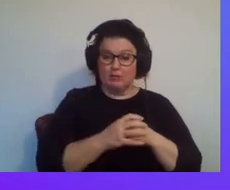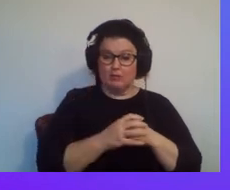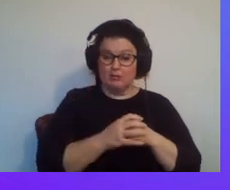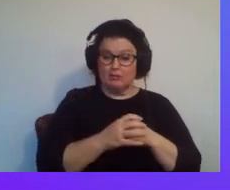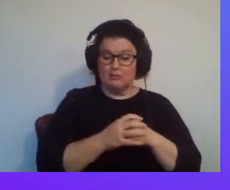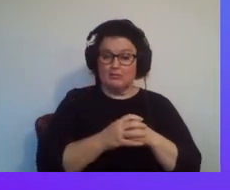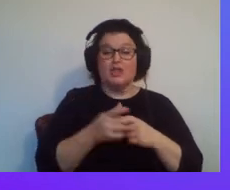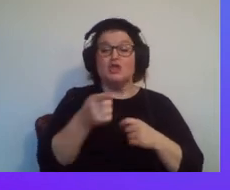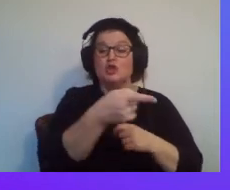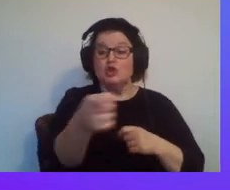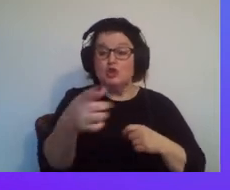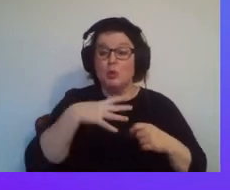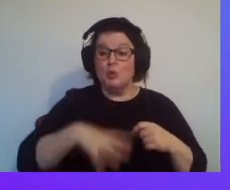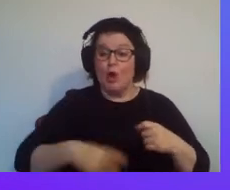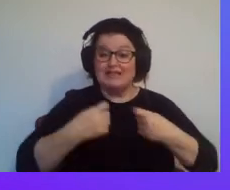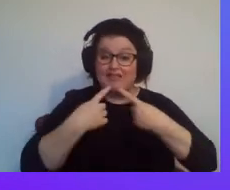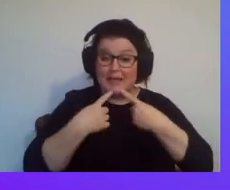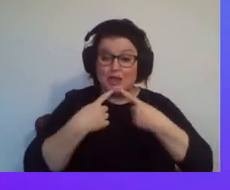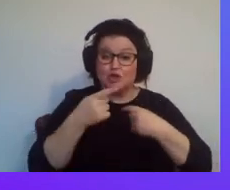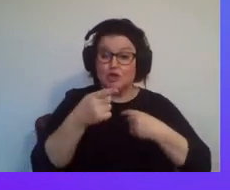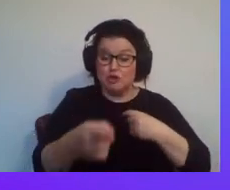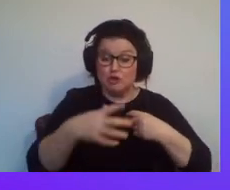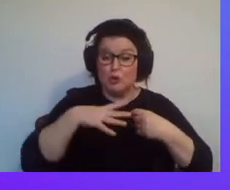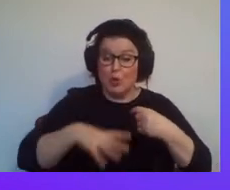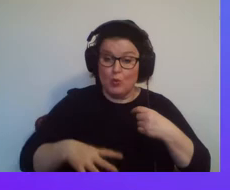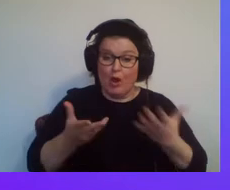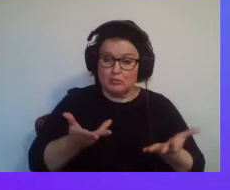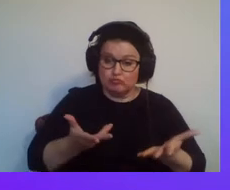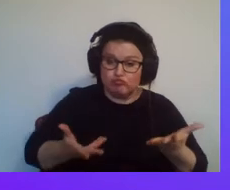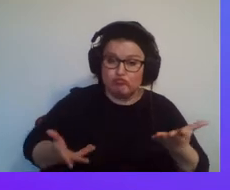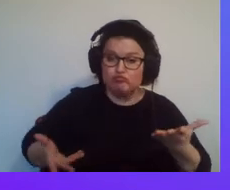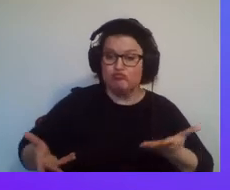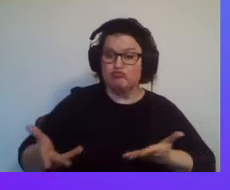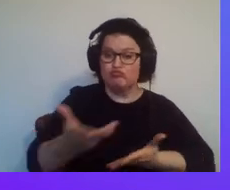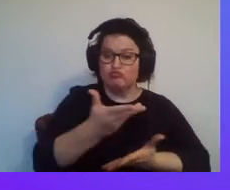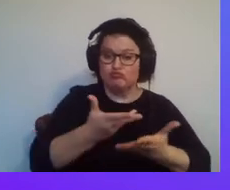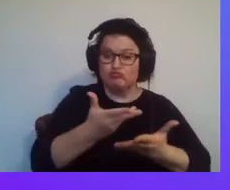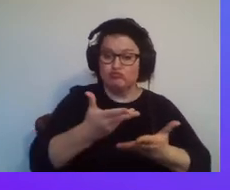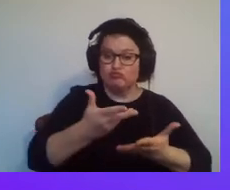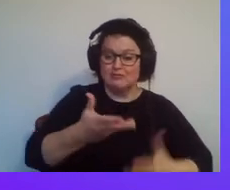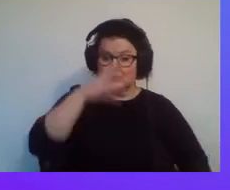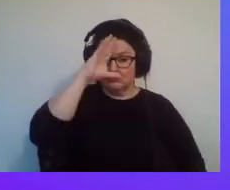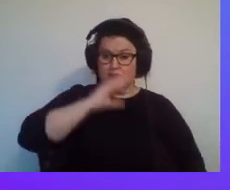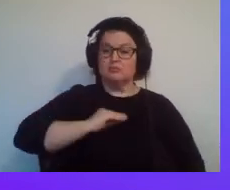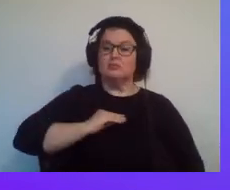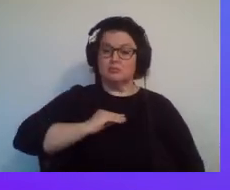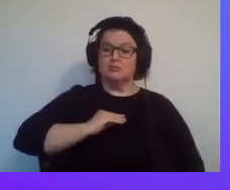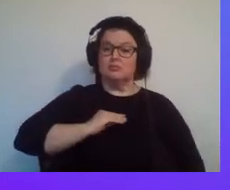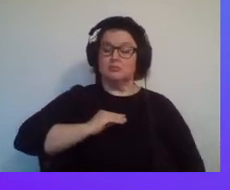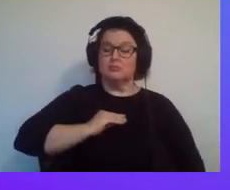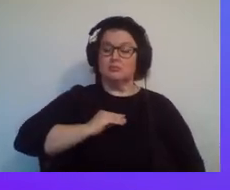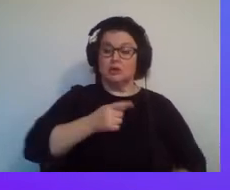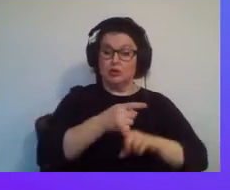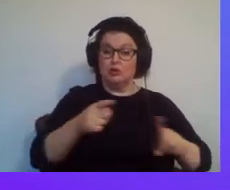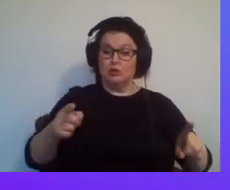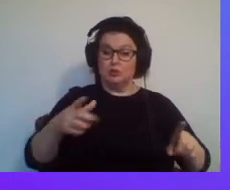provide the information and the forum for you to have that discussion and be able to seek the reassurance that we need. Now,